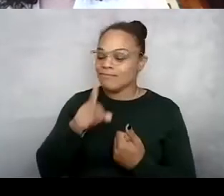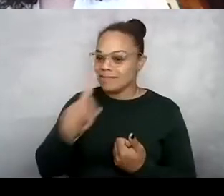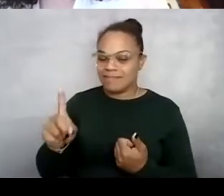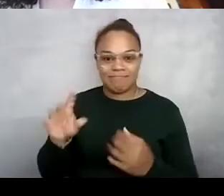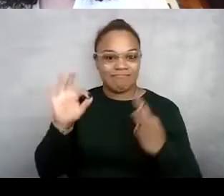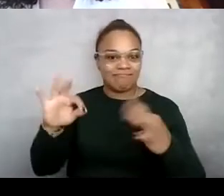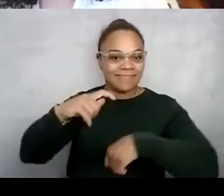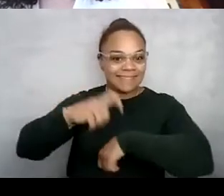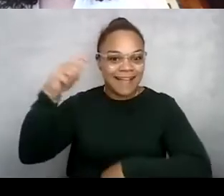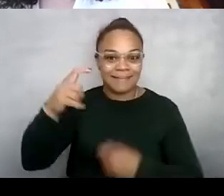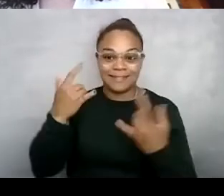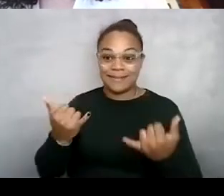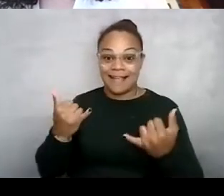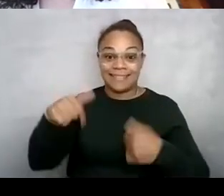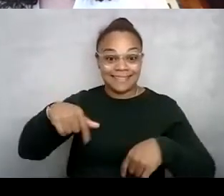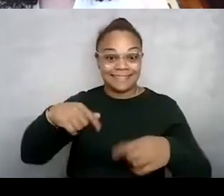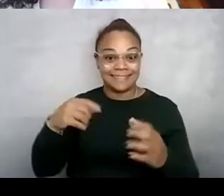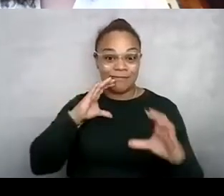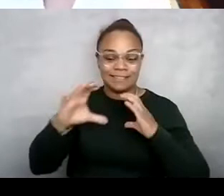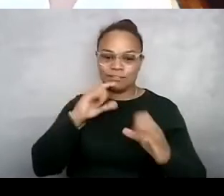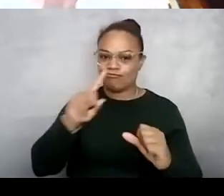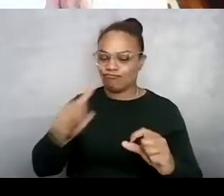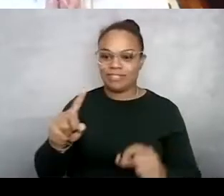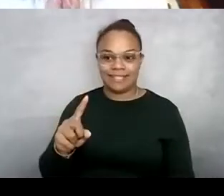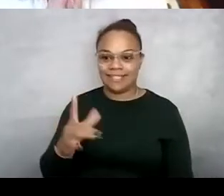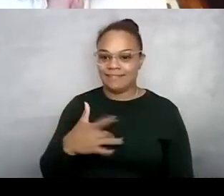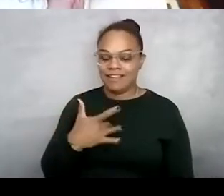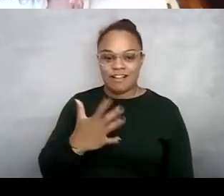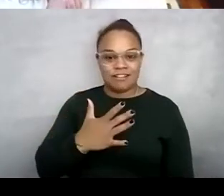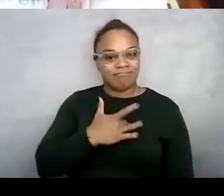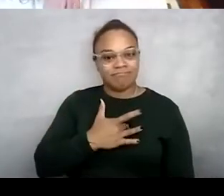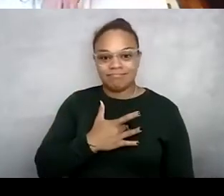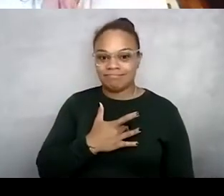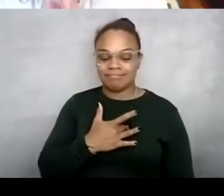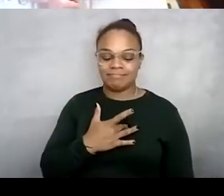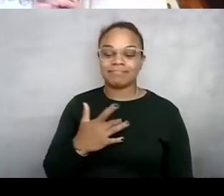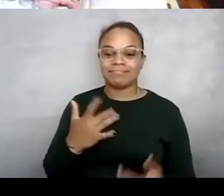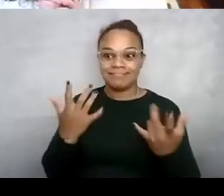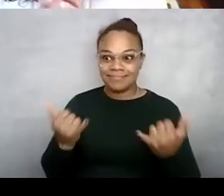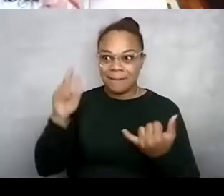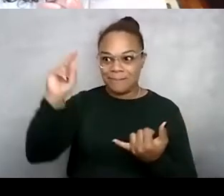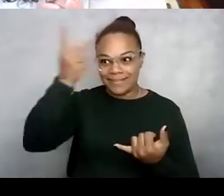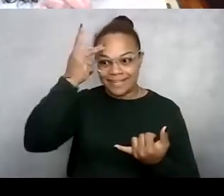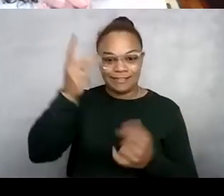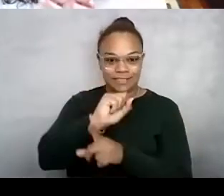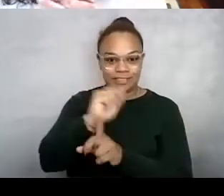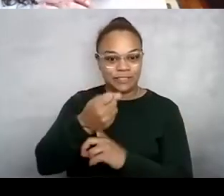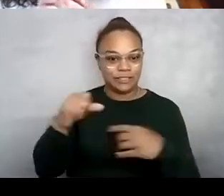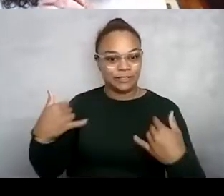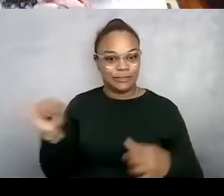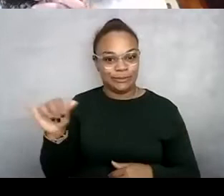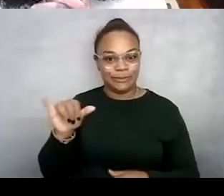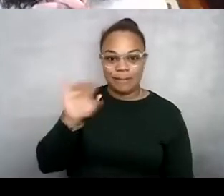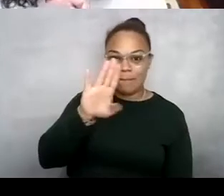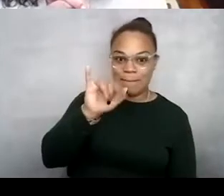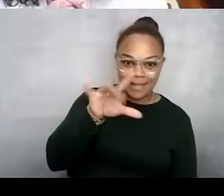personally very gratifying, but just politically where we are, and like you said, in the time of Biden-Harris, I don't know if you can see behind me, but